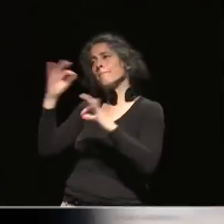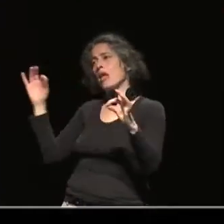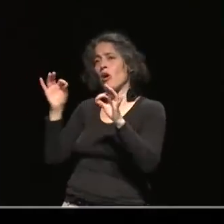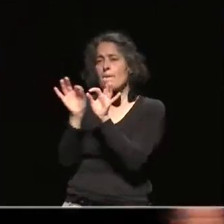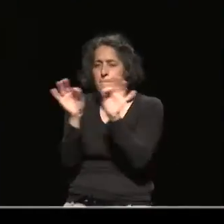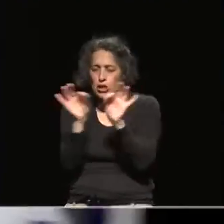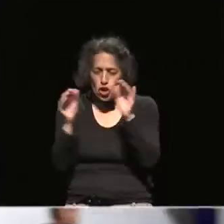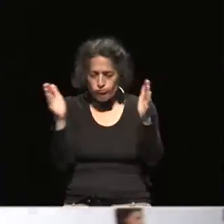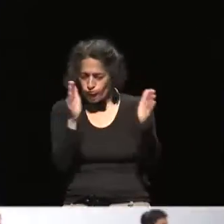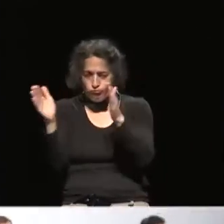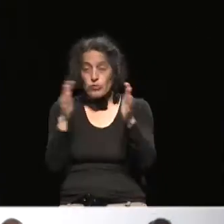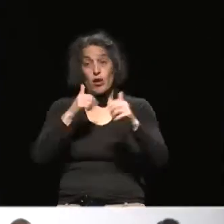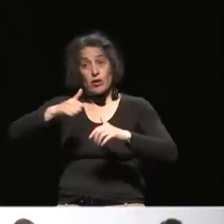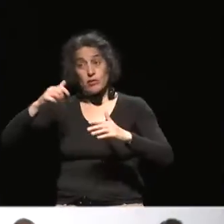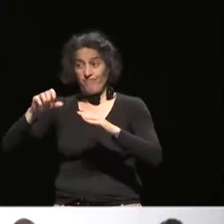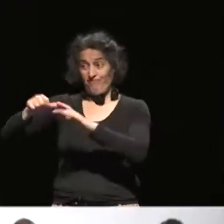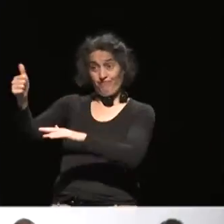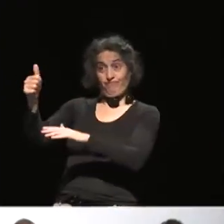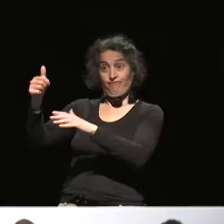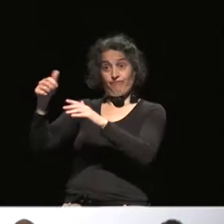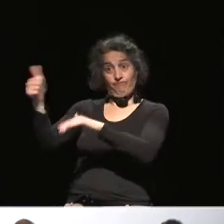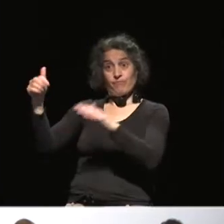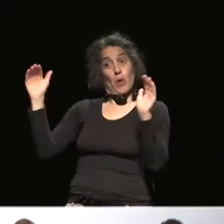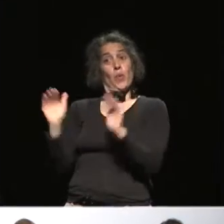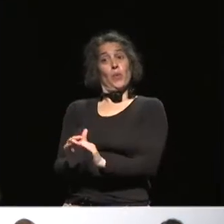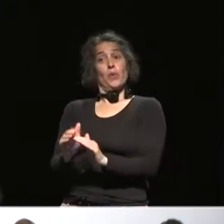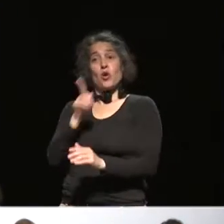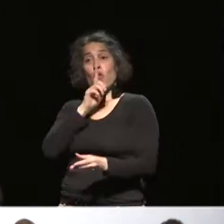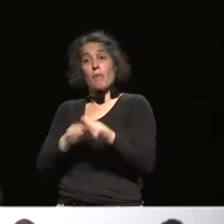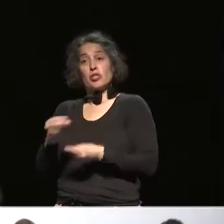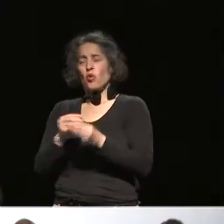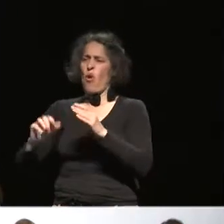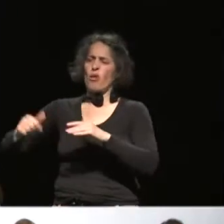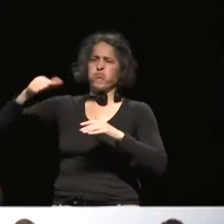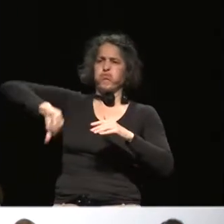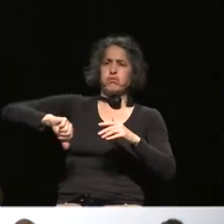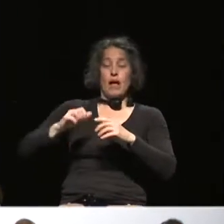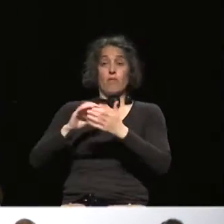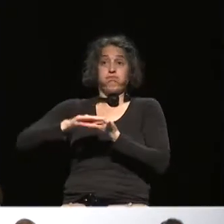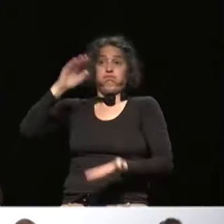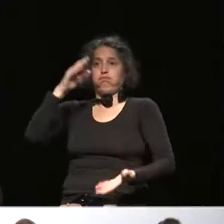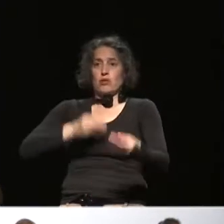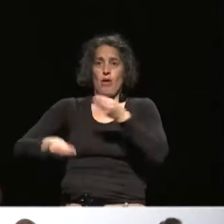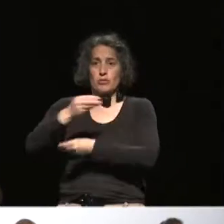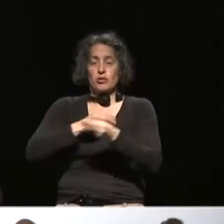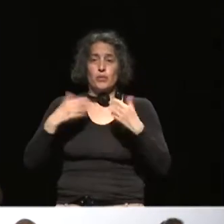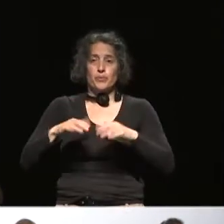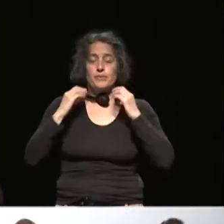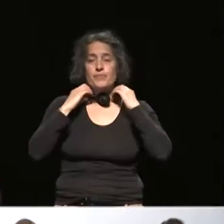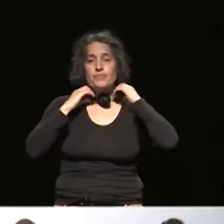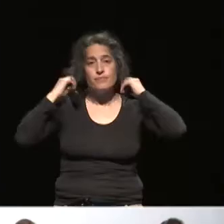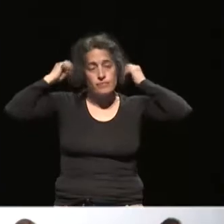that question. We will take one more question from the side. Please introduce yourself.